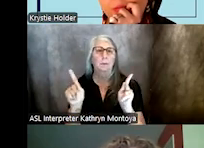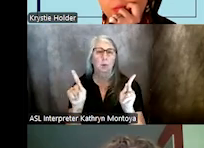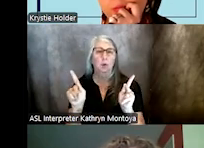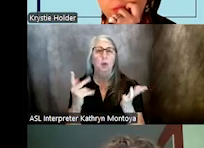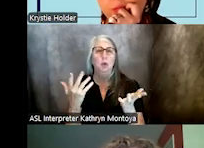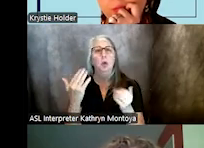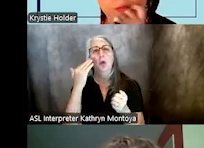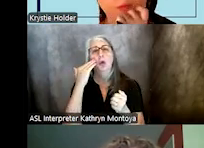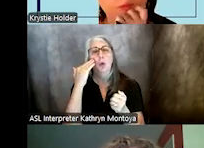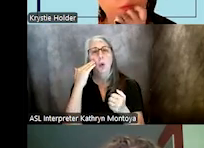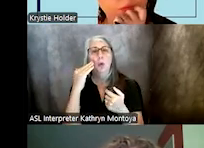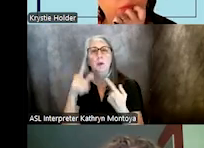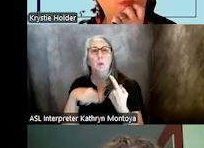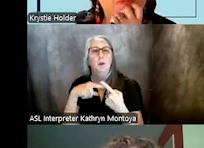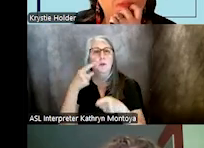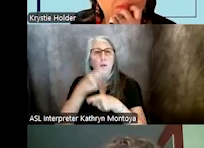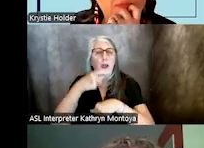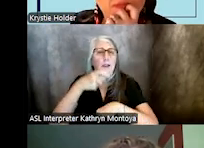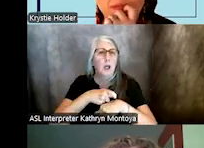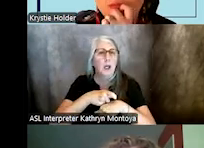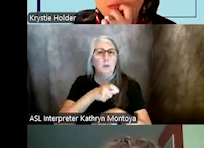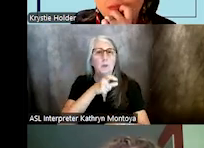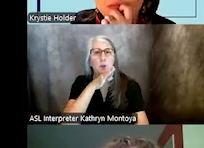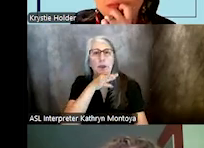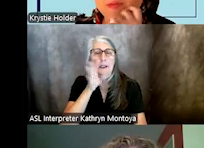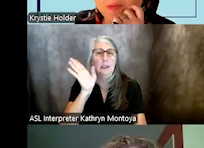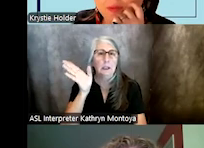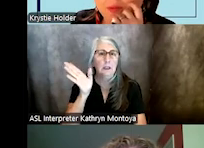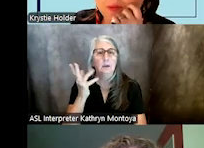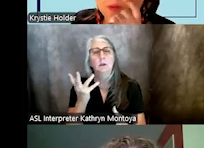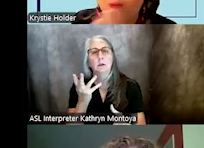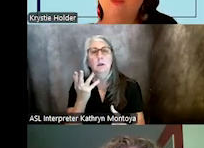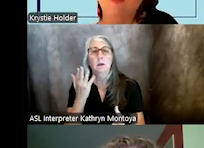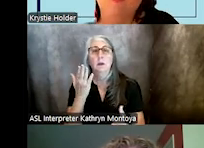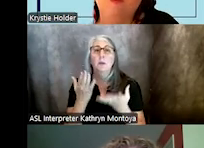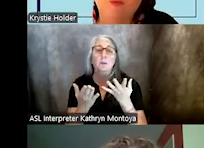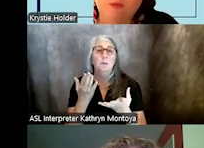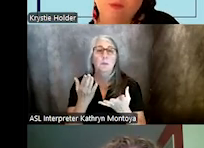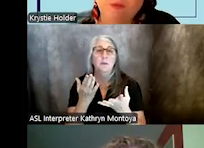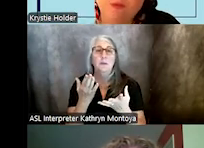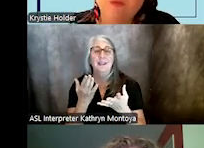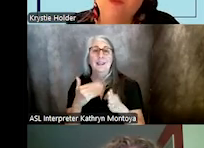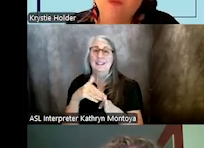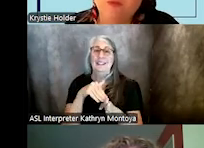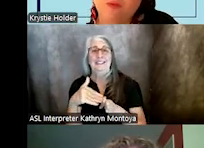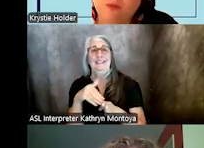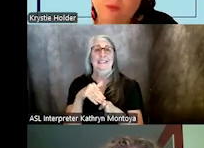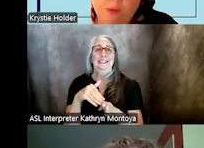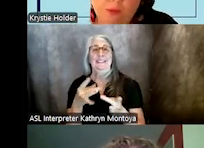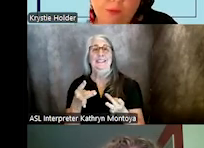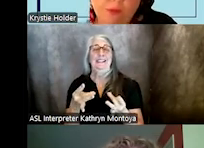Knowing when the right time to speak is. Sometimes I think it can be a difficult line to walk because you don't want to